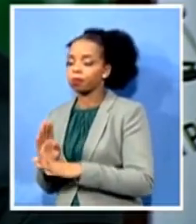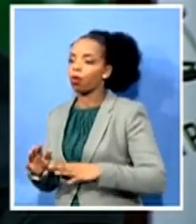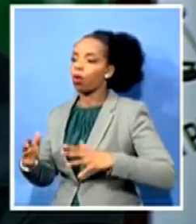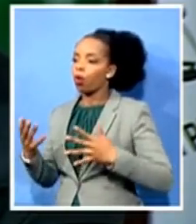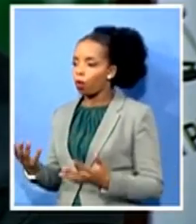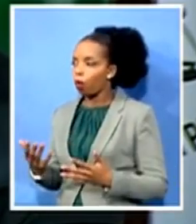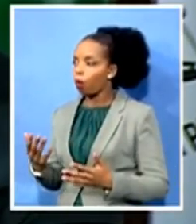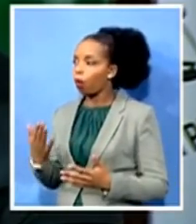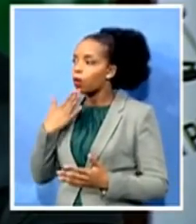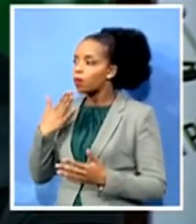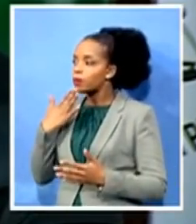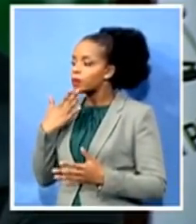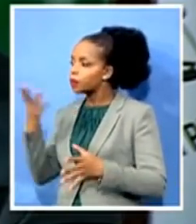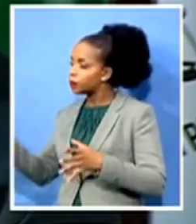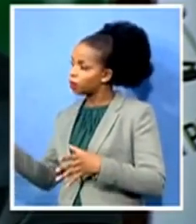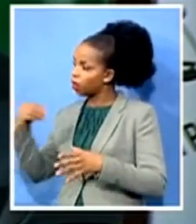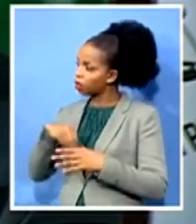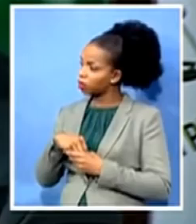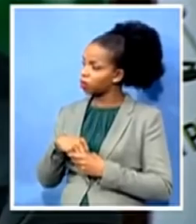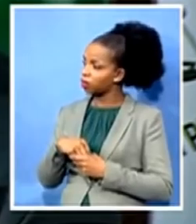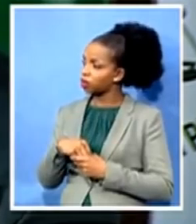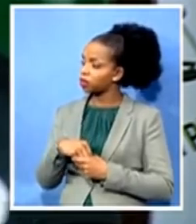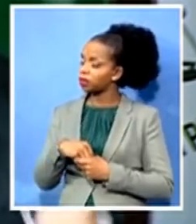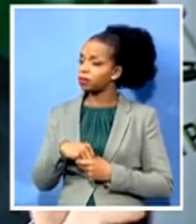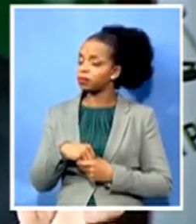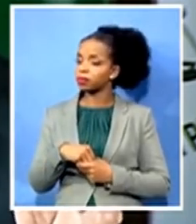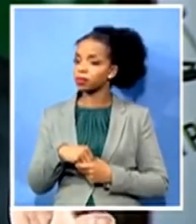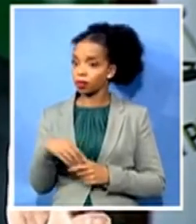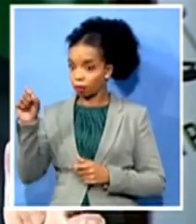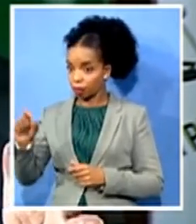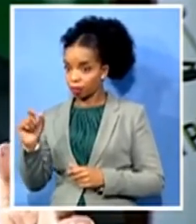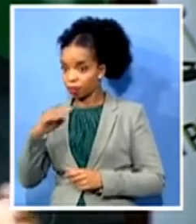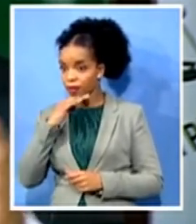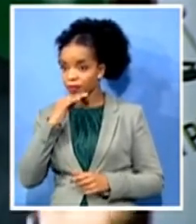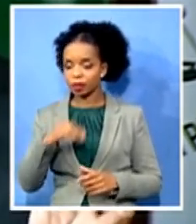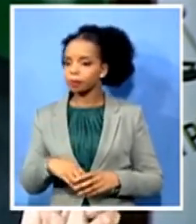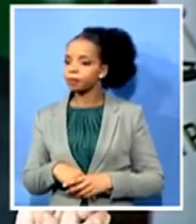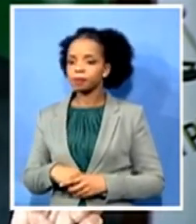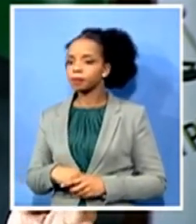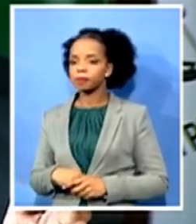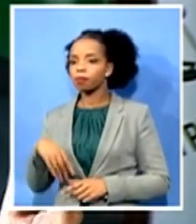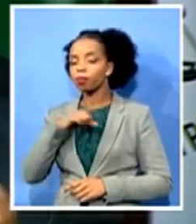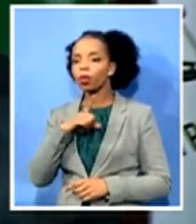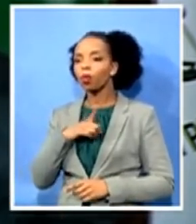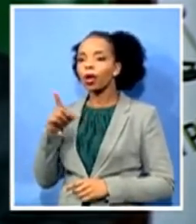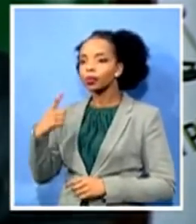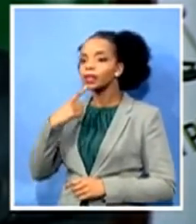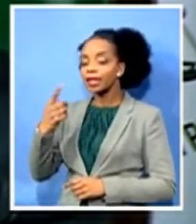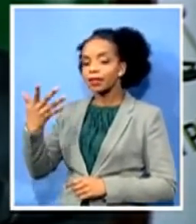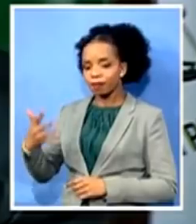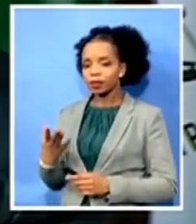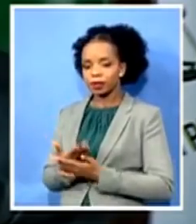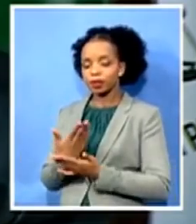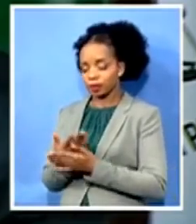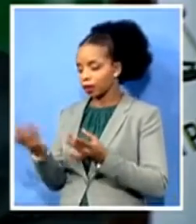But that's not what you meant, because I think you did say they could get somebody who, other people who were outside who